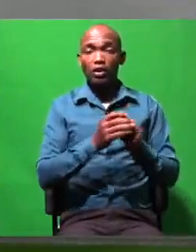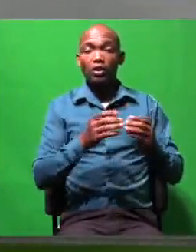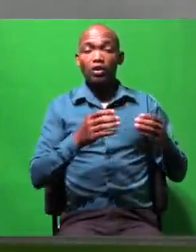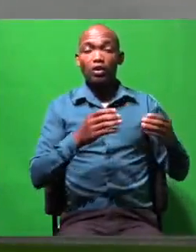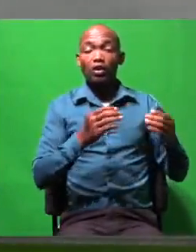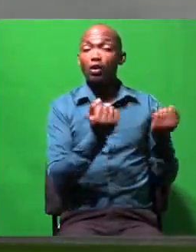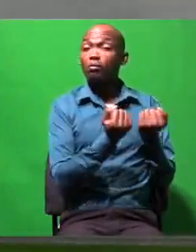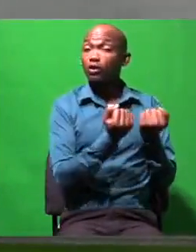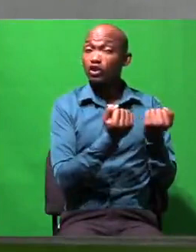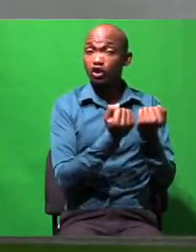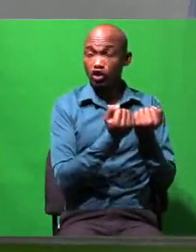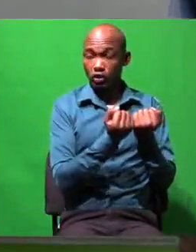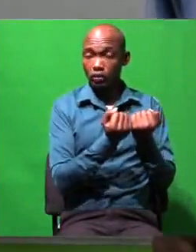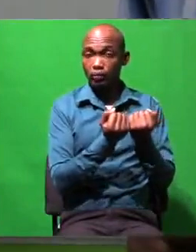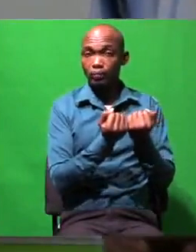composition,